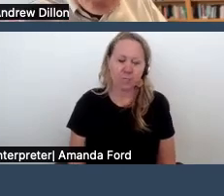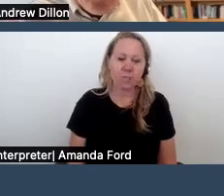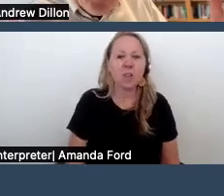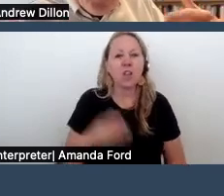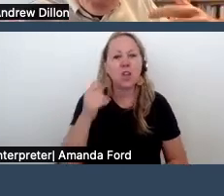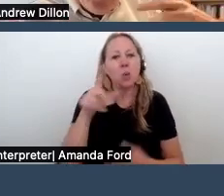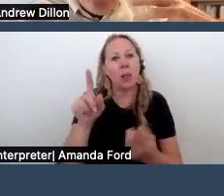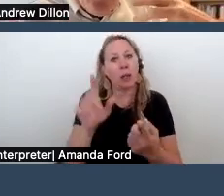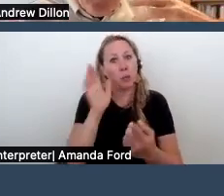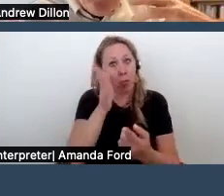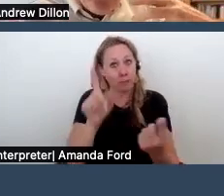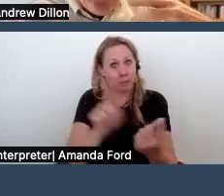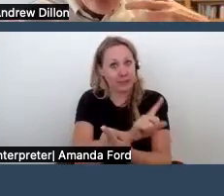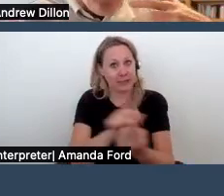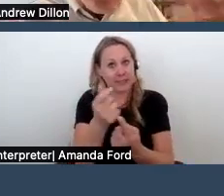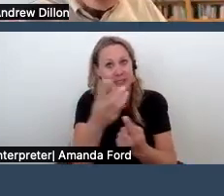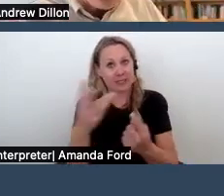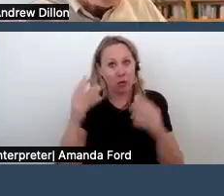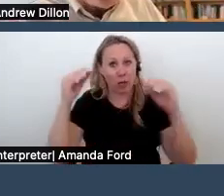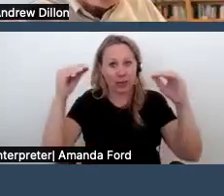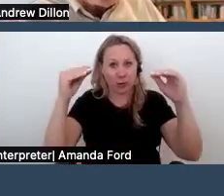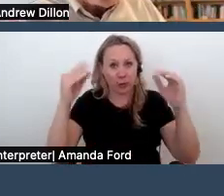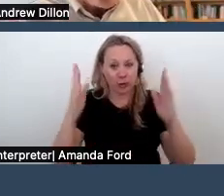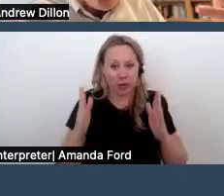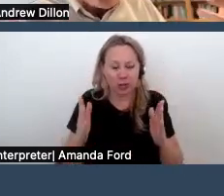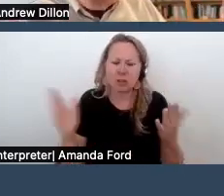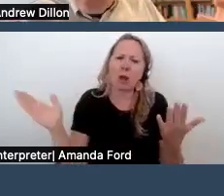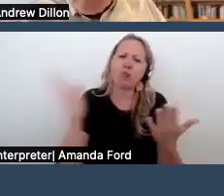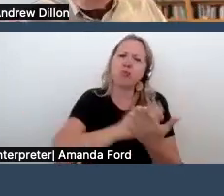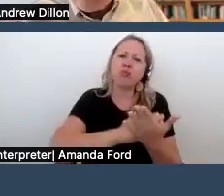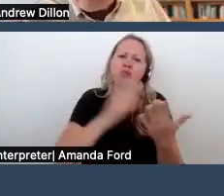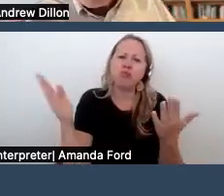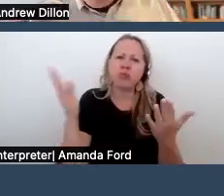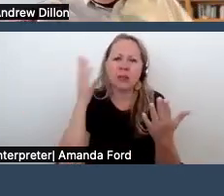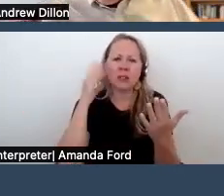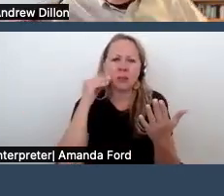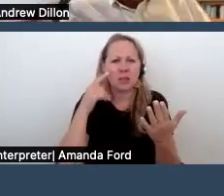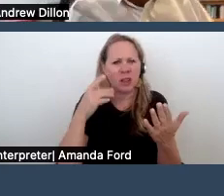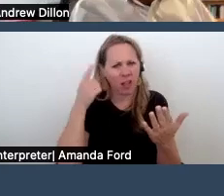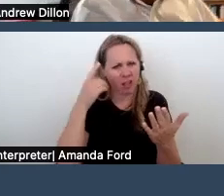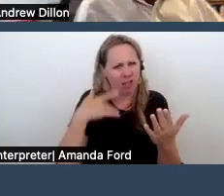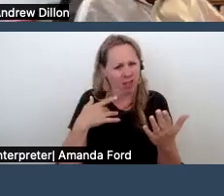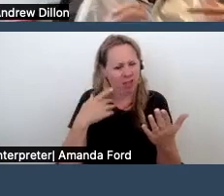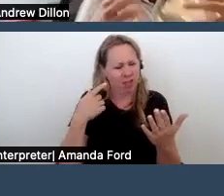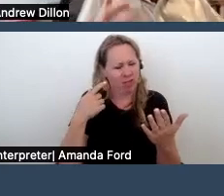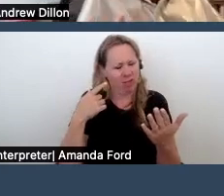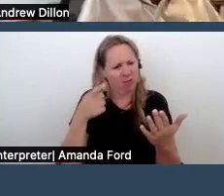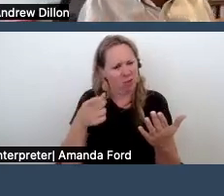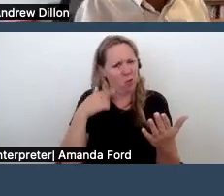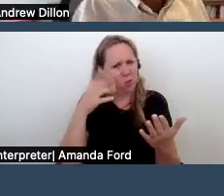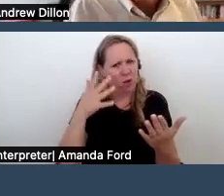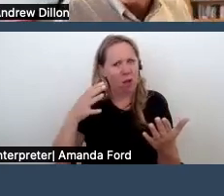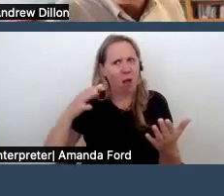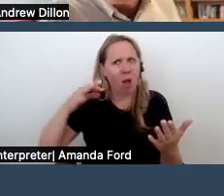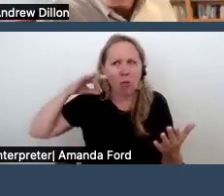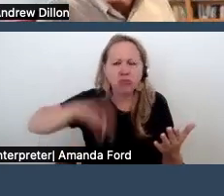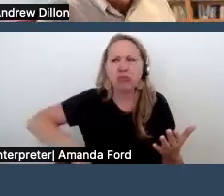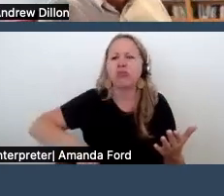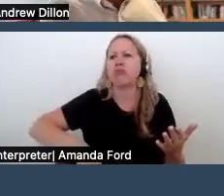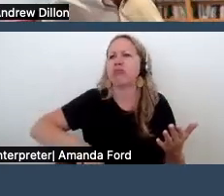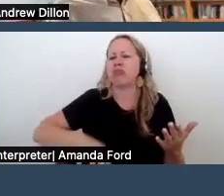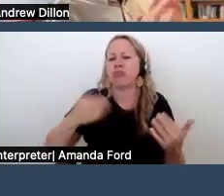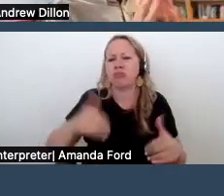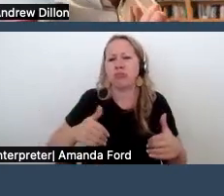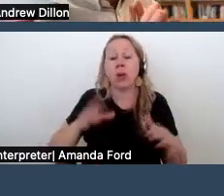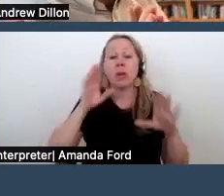instructors who have a range of experiences, which I think you'll find extremely beneficial. And the focus of today's session